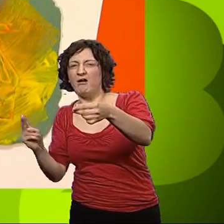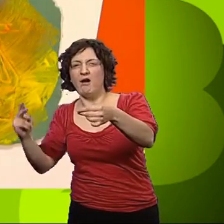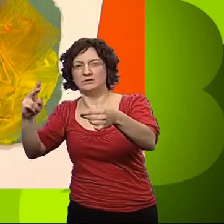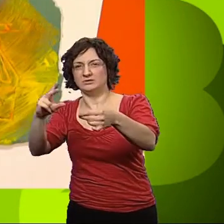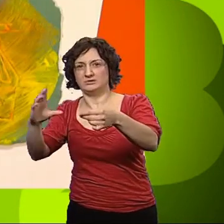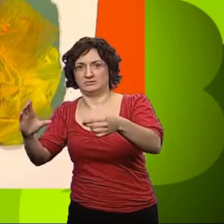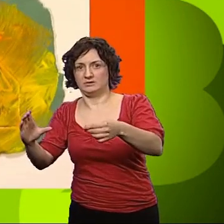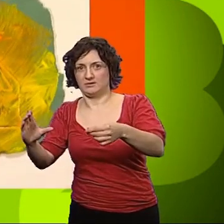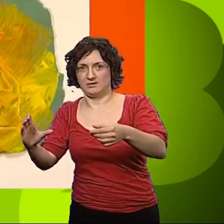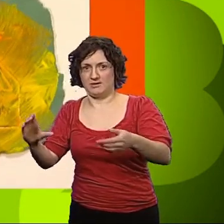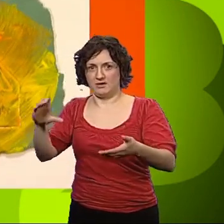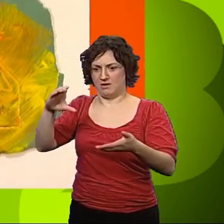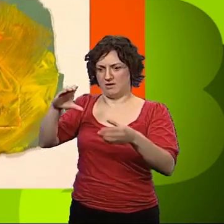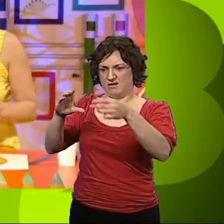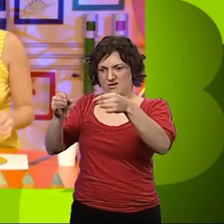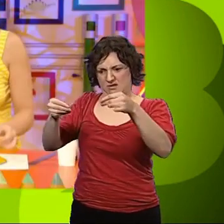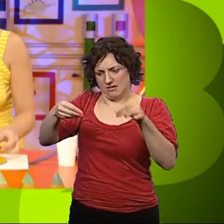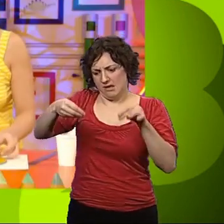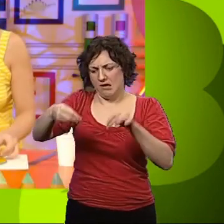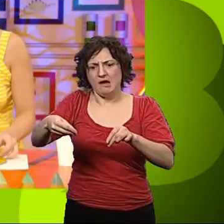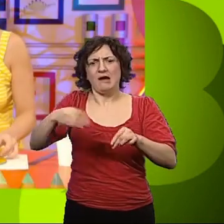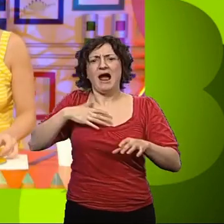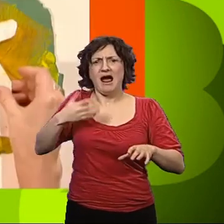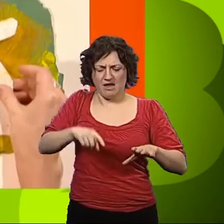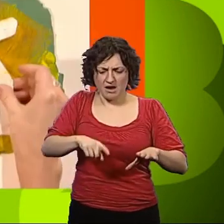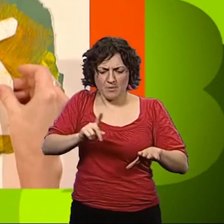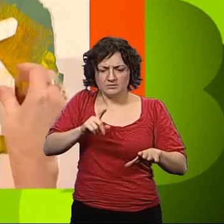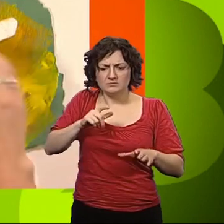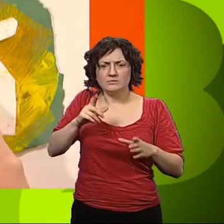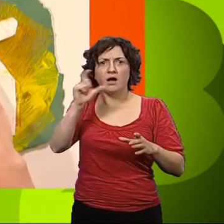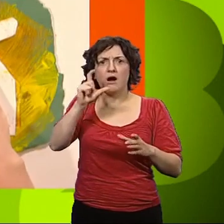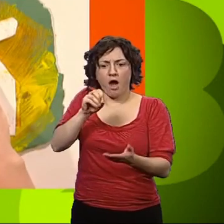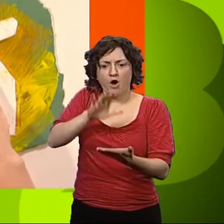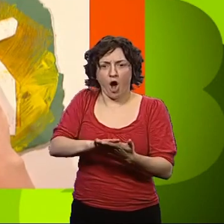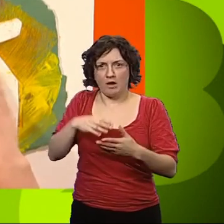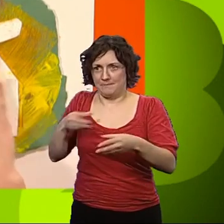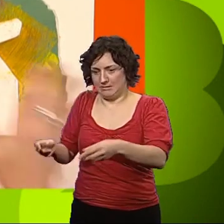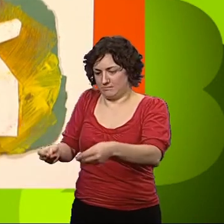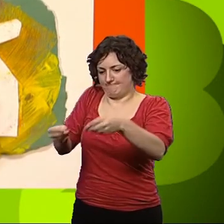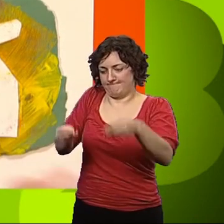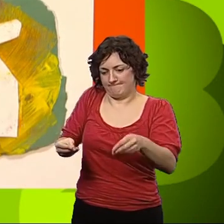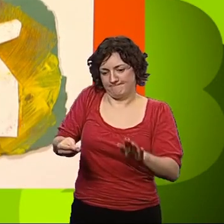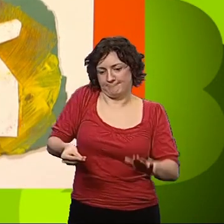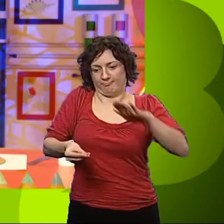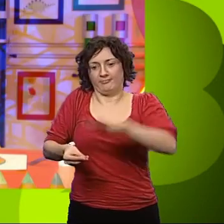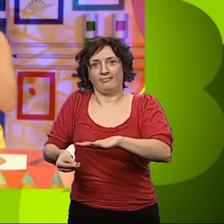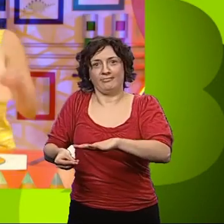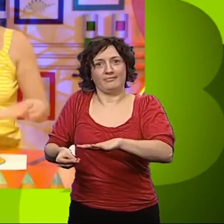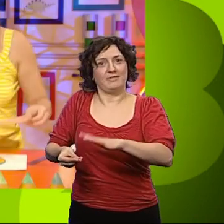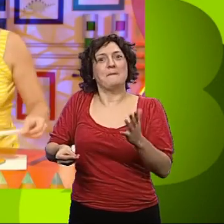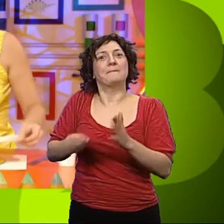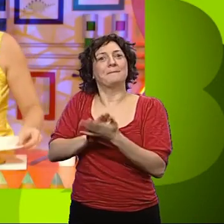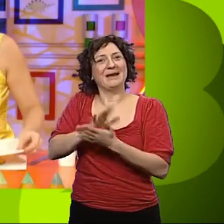out where I don't want to print this time. So sit it on top. I don't want to print my fire engine again because I like that